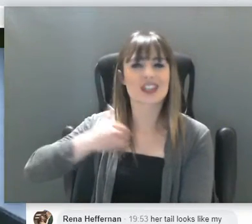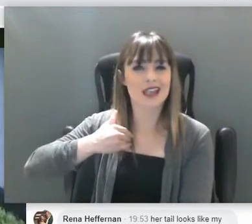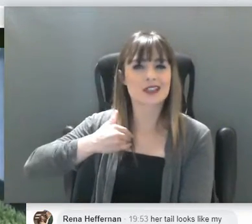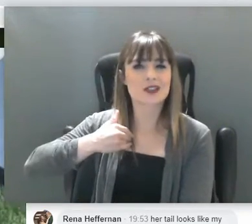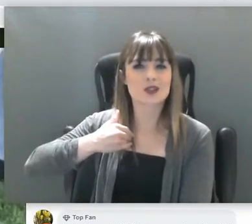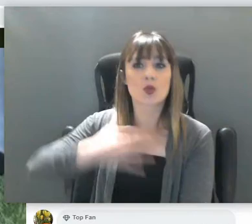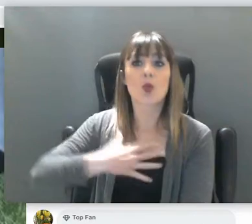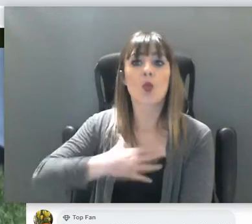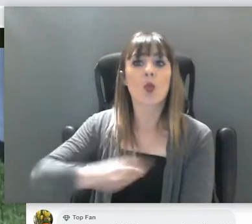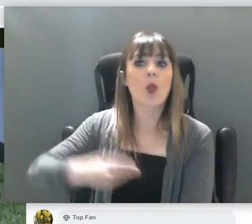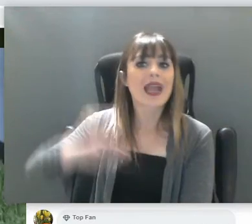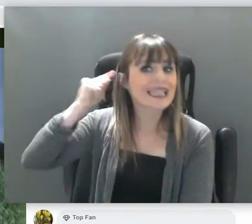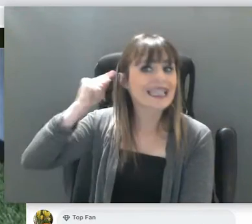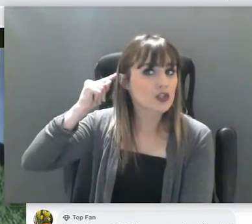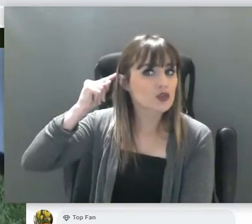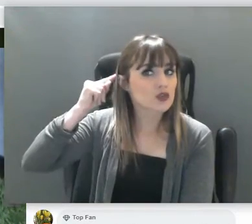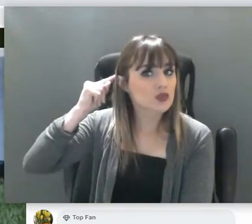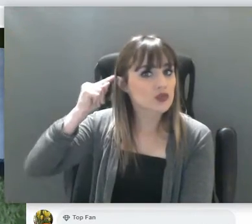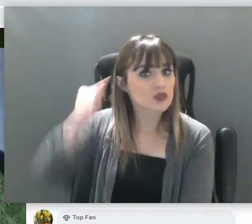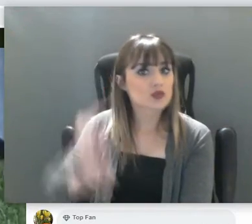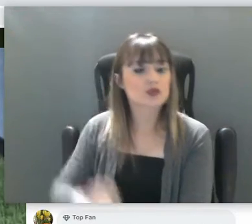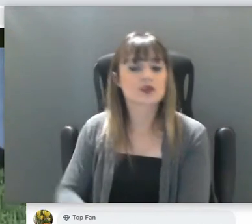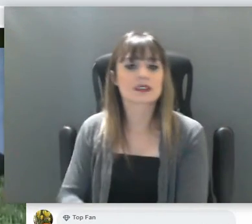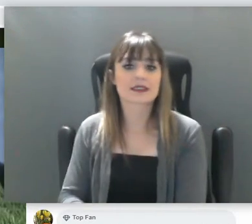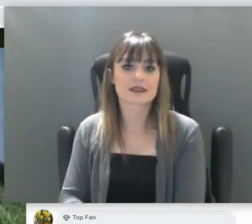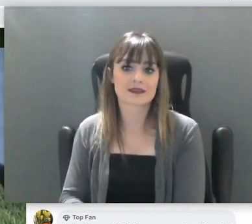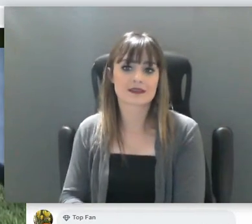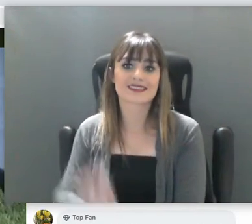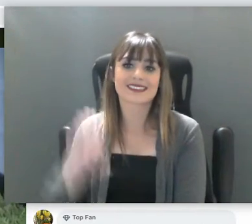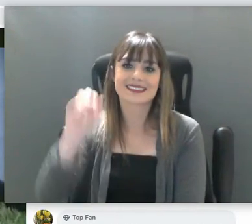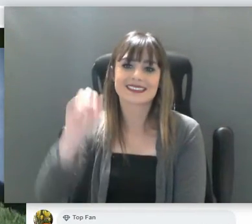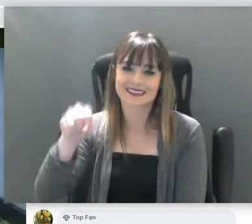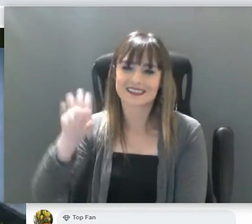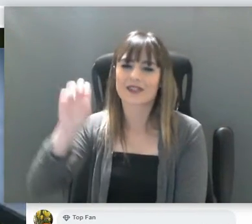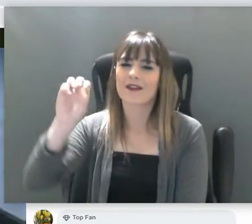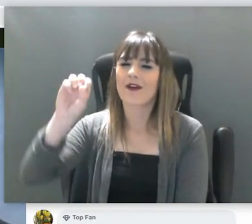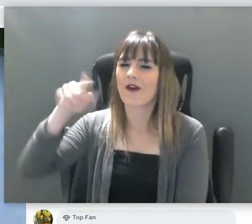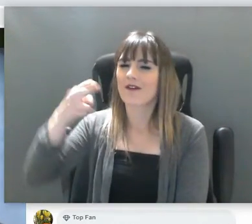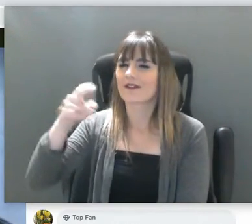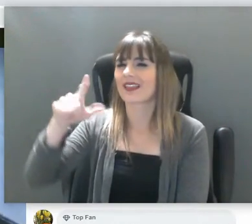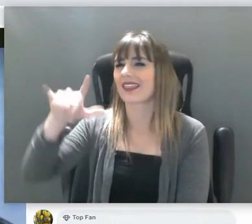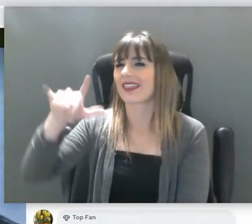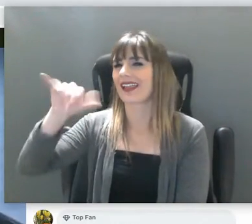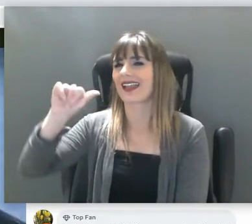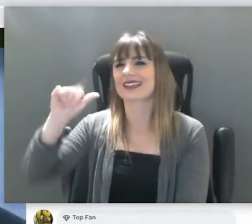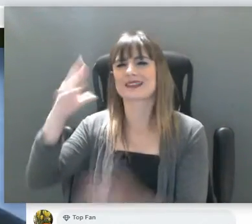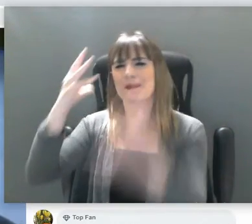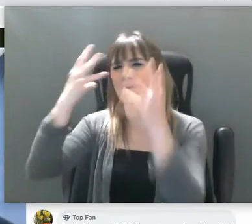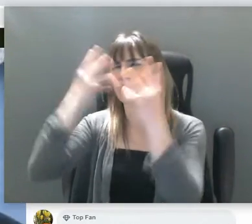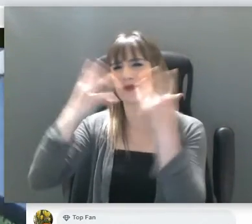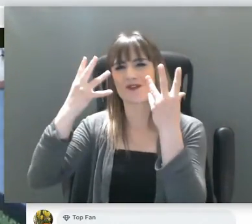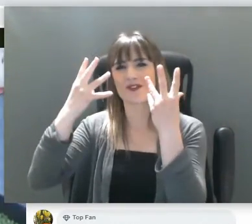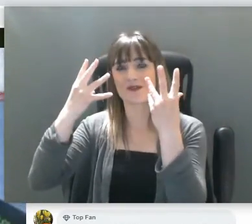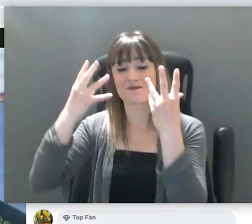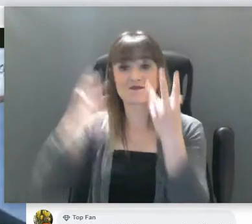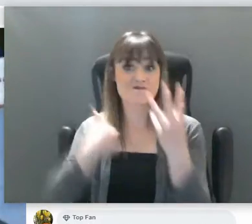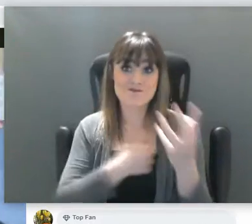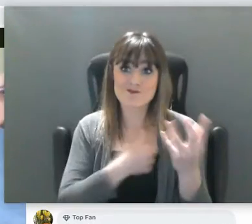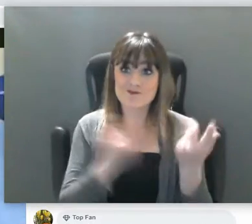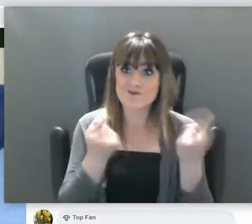they live in small animal building. And yes, Dee, Ophelia is beautiful. So we've been comparing and contrasting all the kinds of